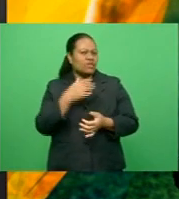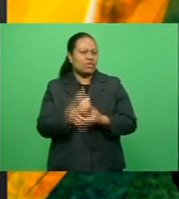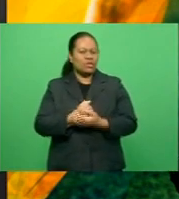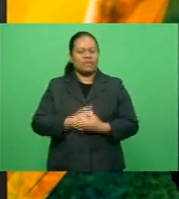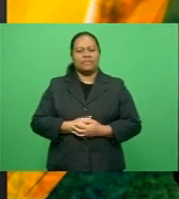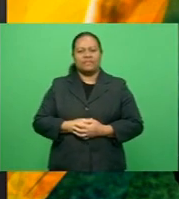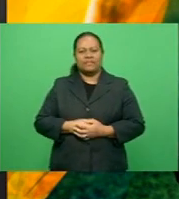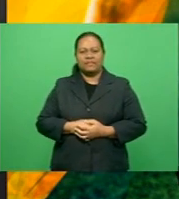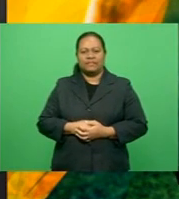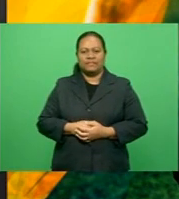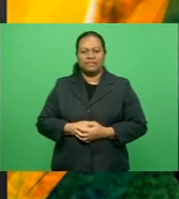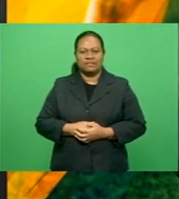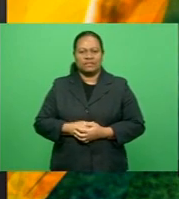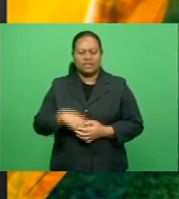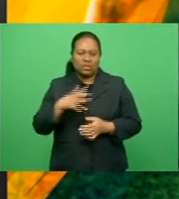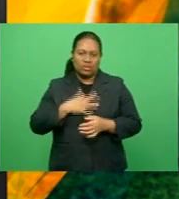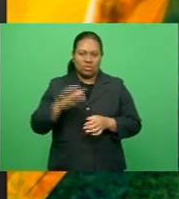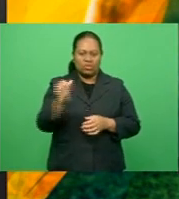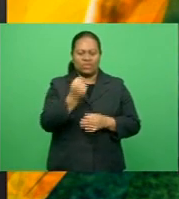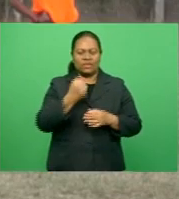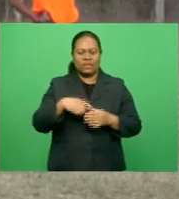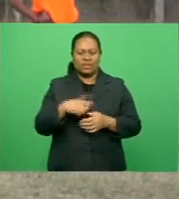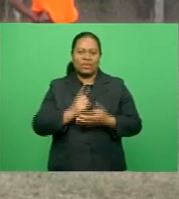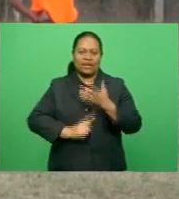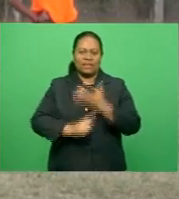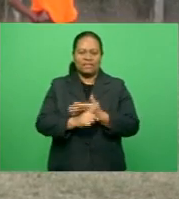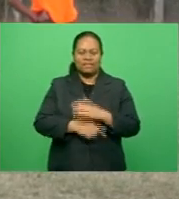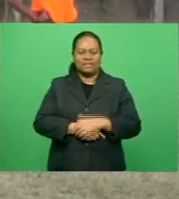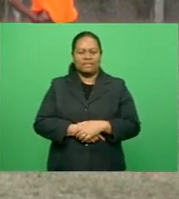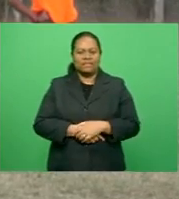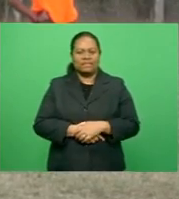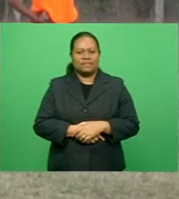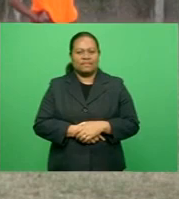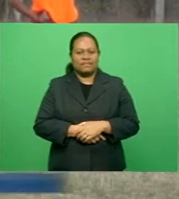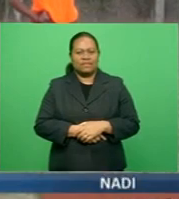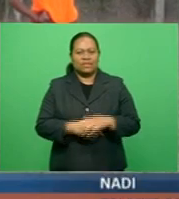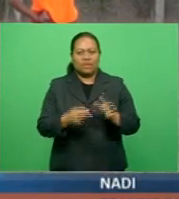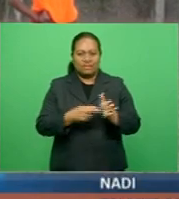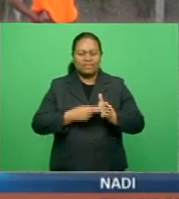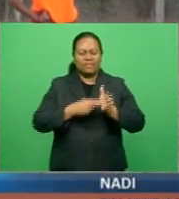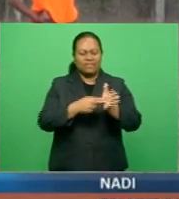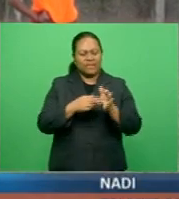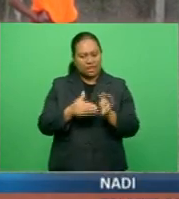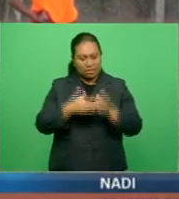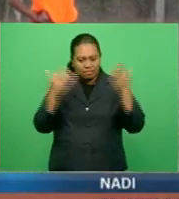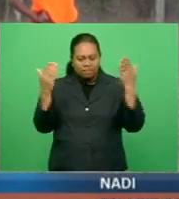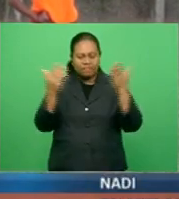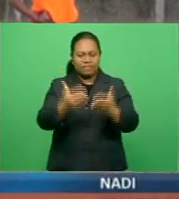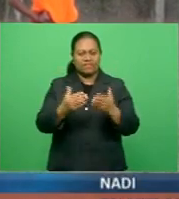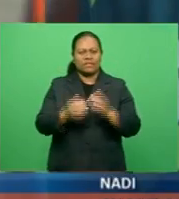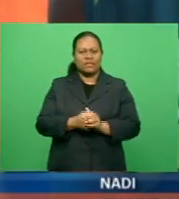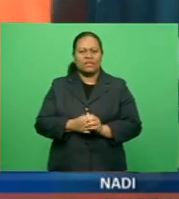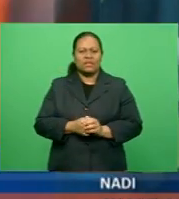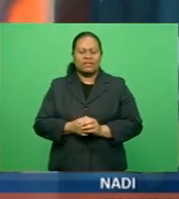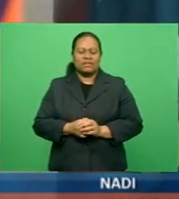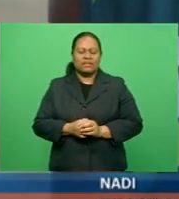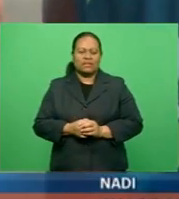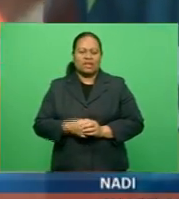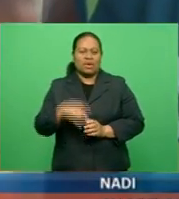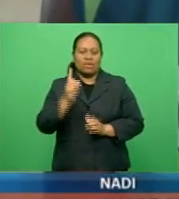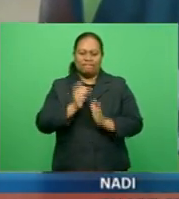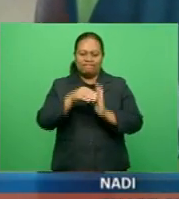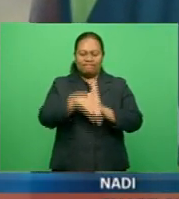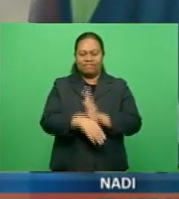get relegated. Details with Filipe Naikaso. The Jet Setters will be aiming to turn things around after